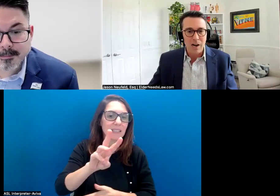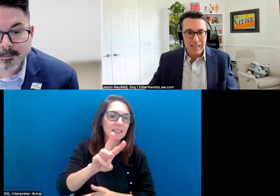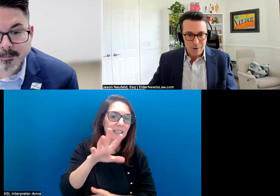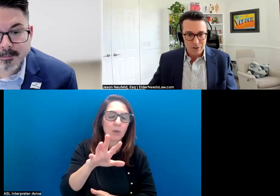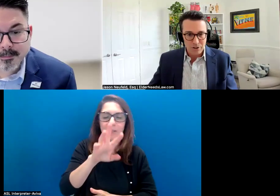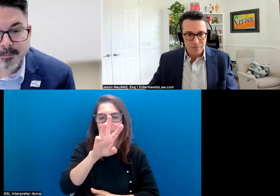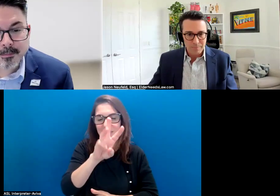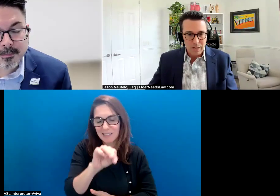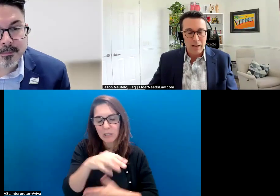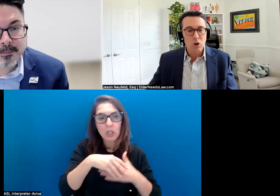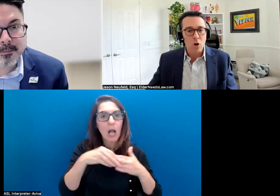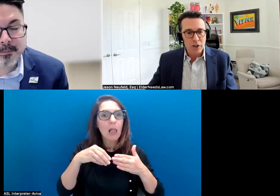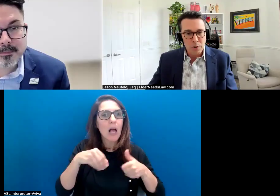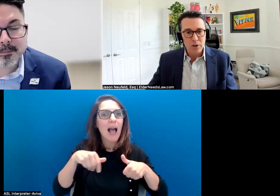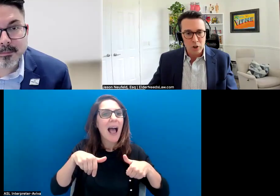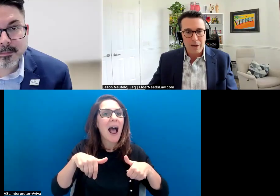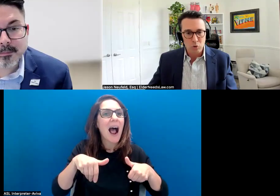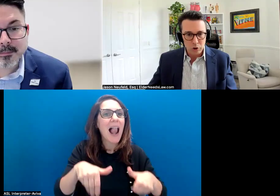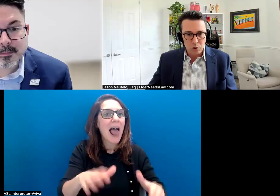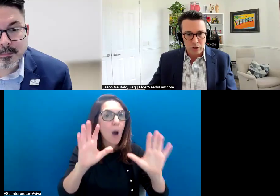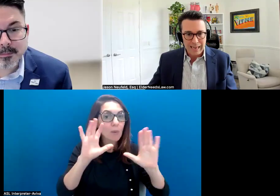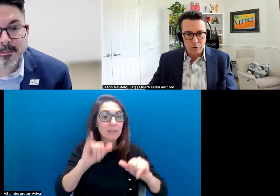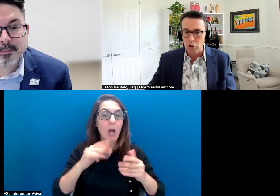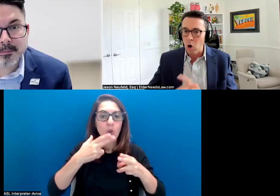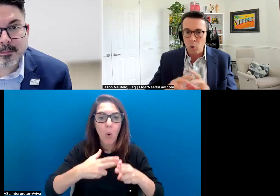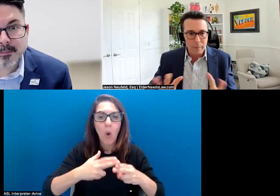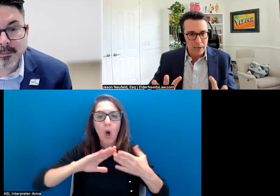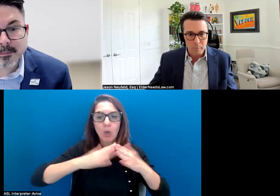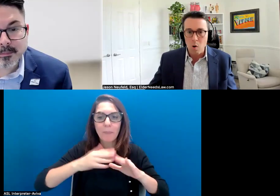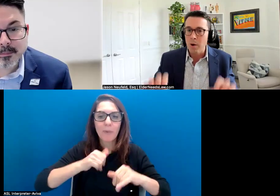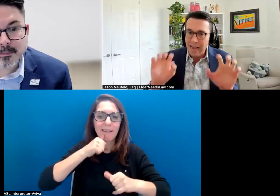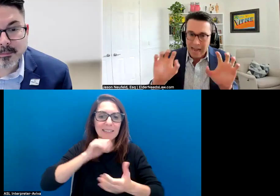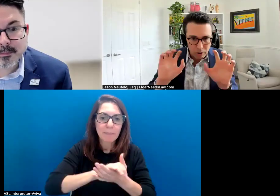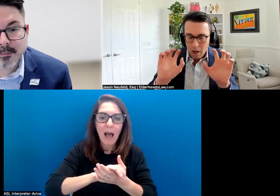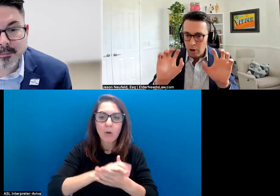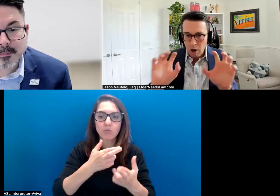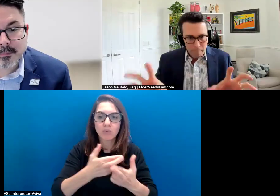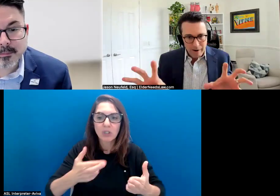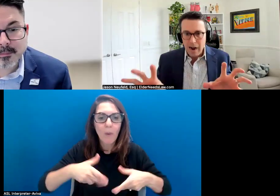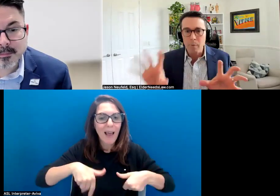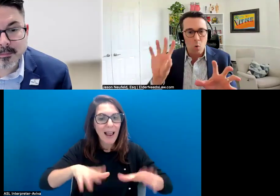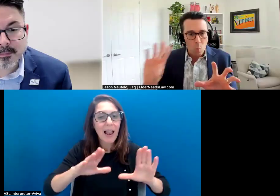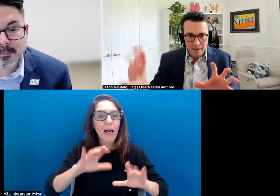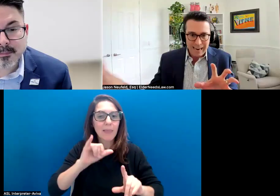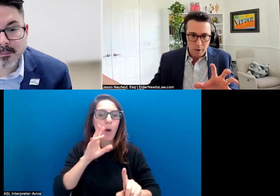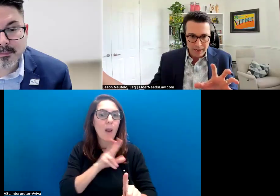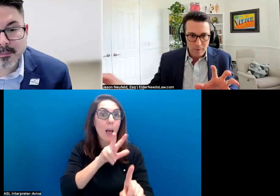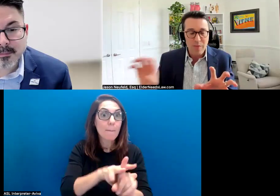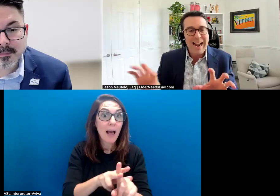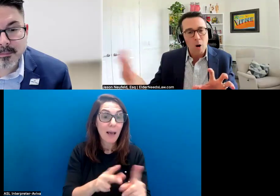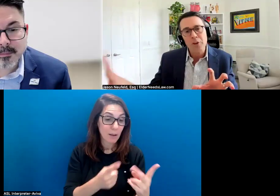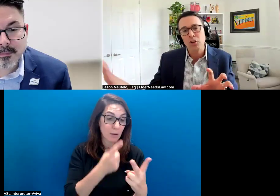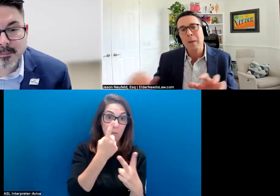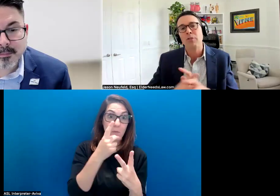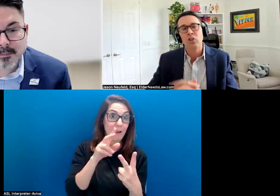$162,660 allowance. It's called the Community Spouse Resource Allowance, and it's only applicable when we have a married couple, one's healthy.